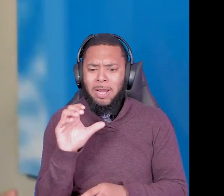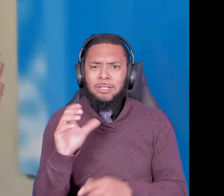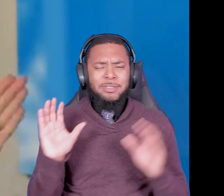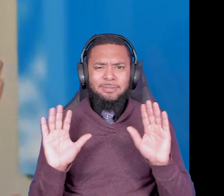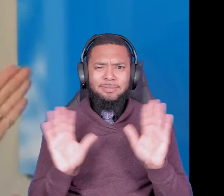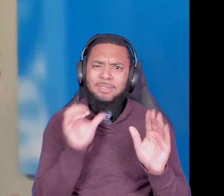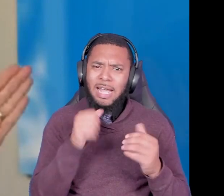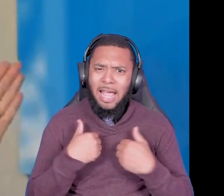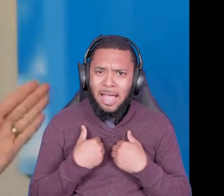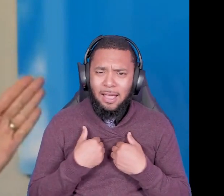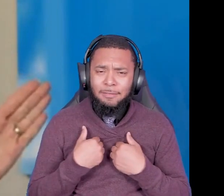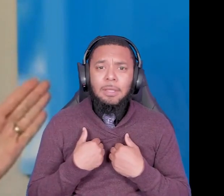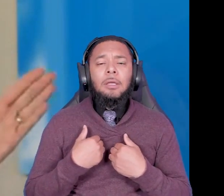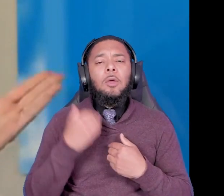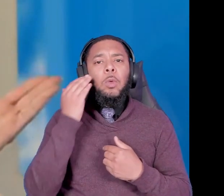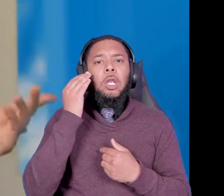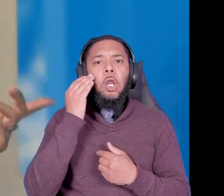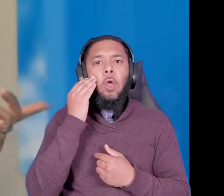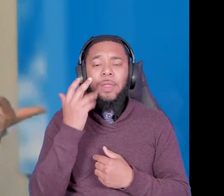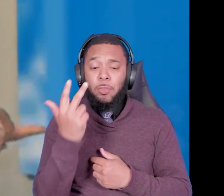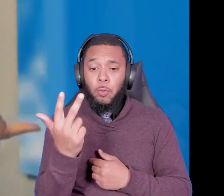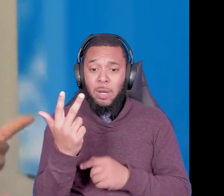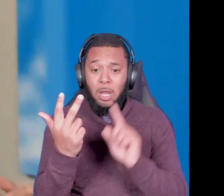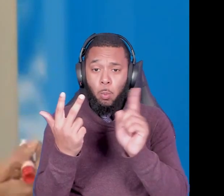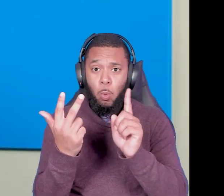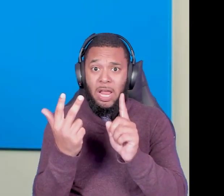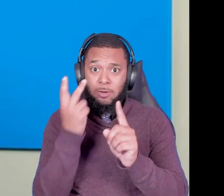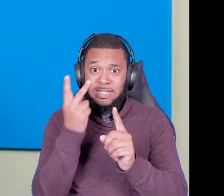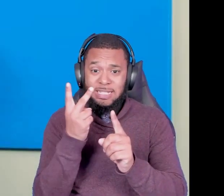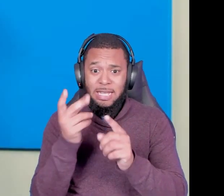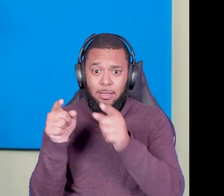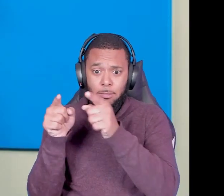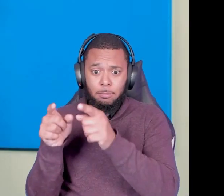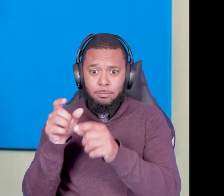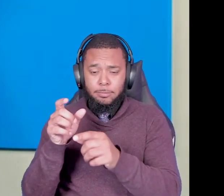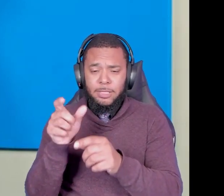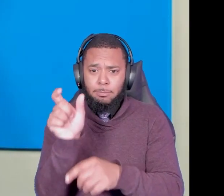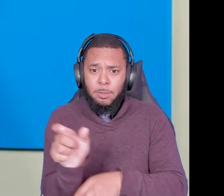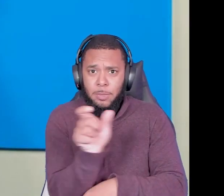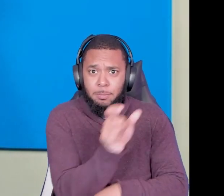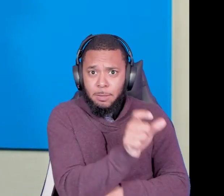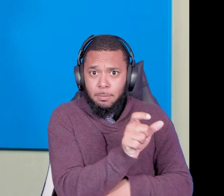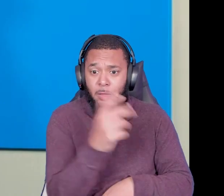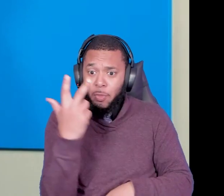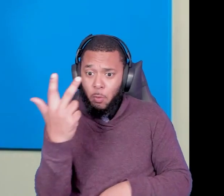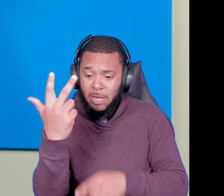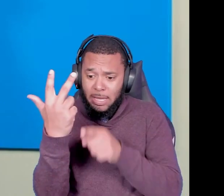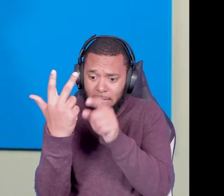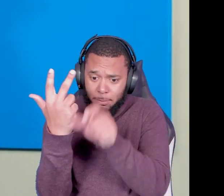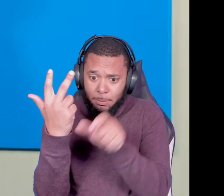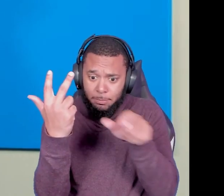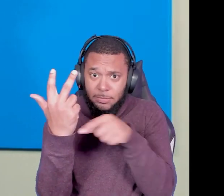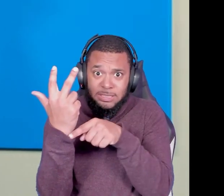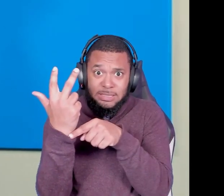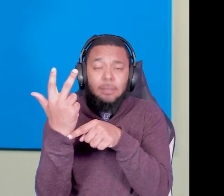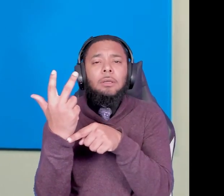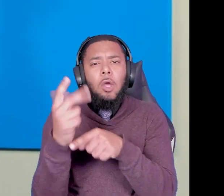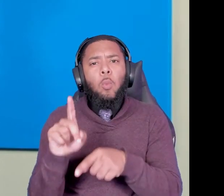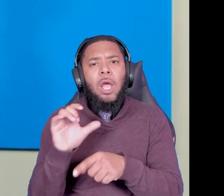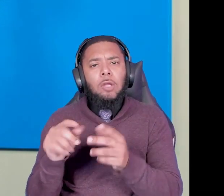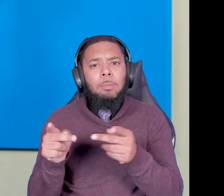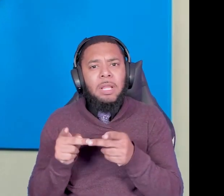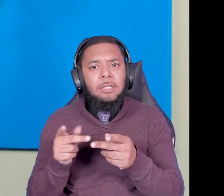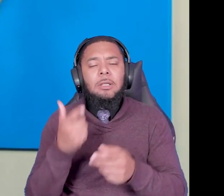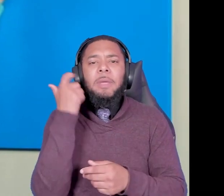because of the placement of that 3 what it's supposed to be. The reason that is because we work with a base